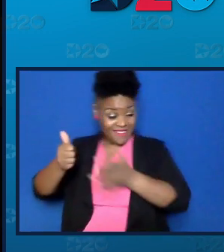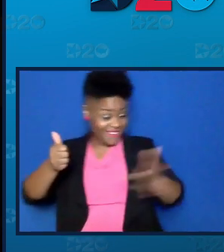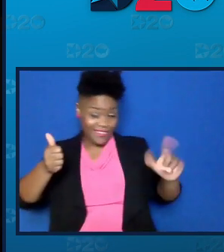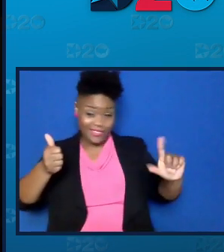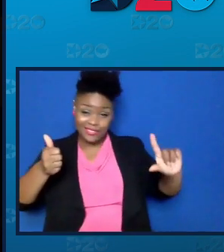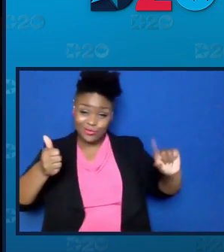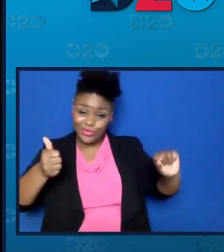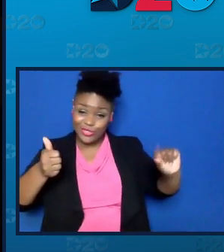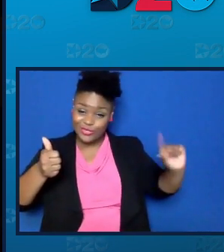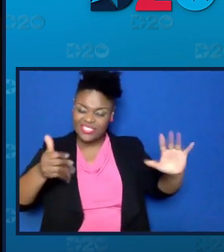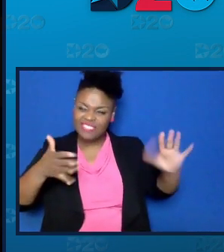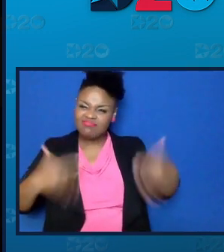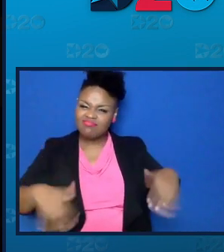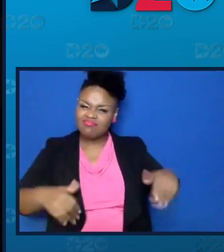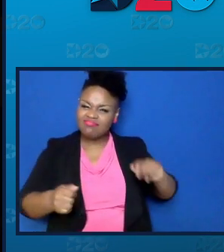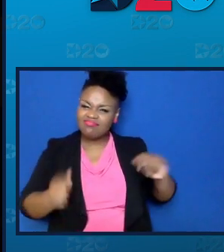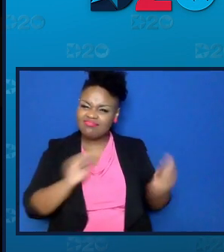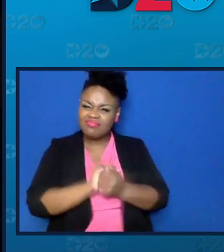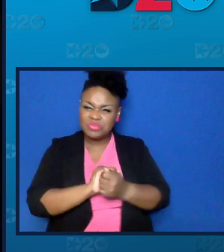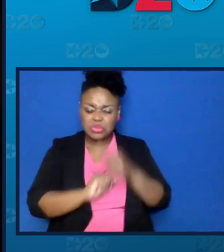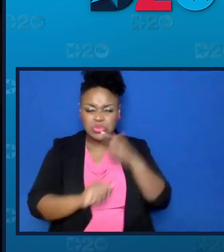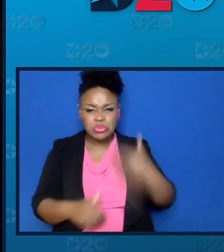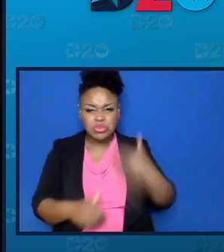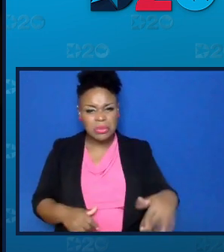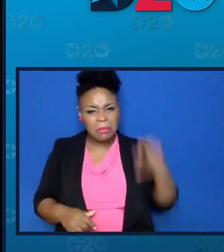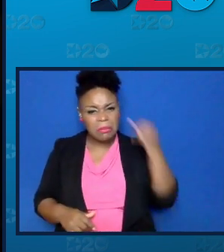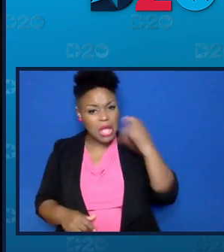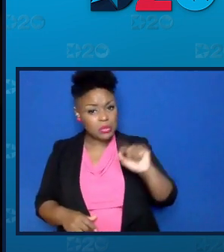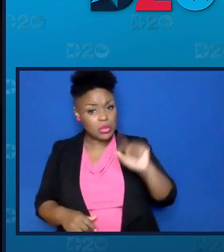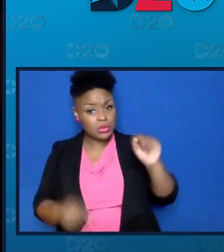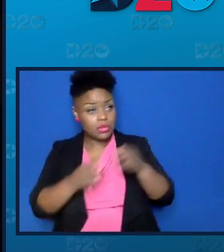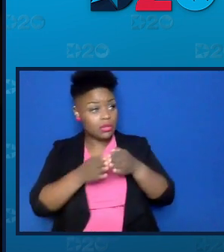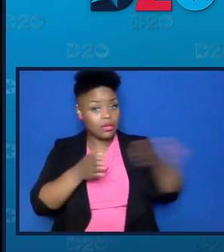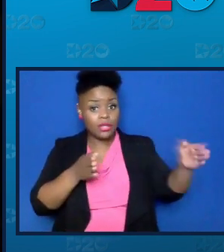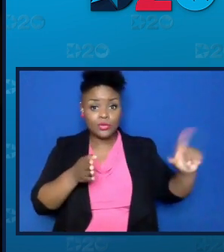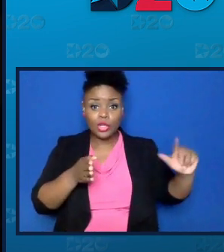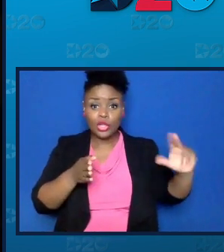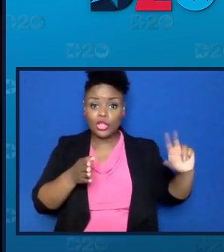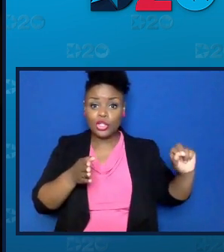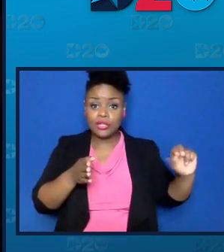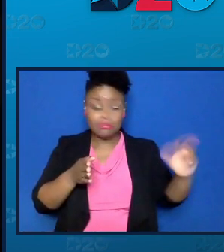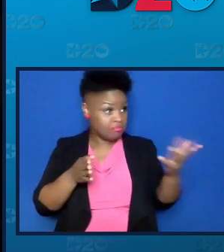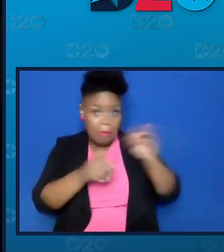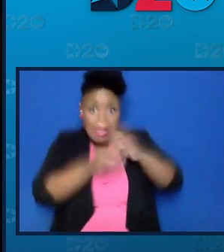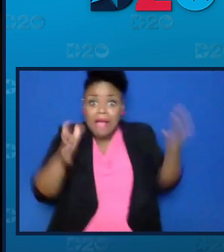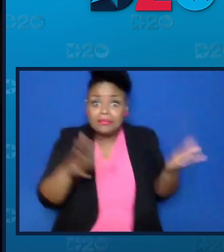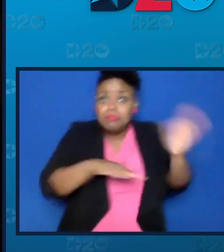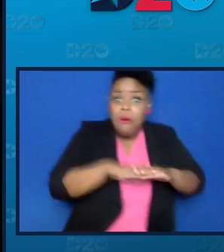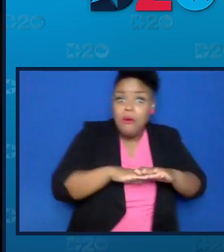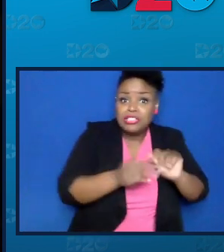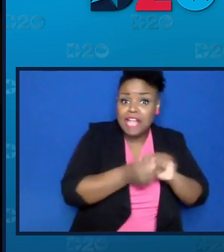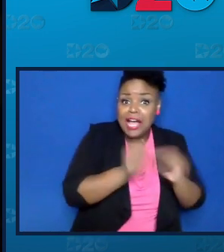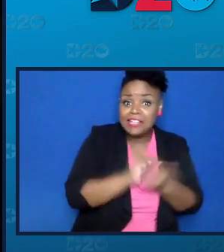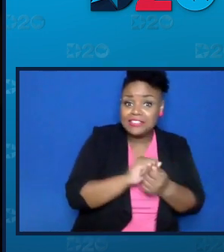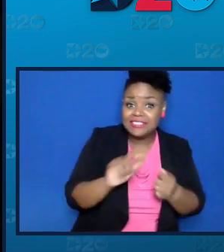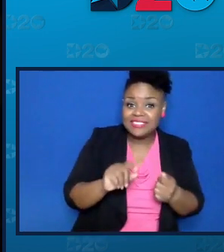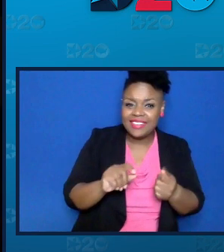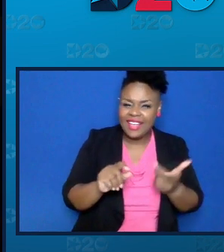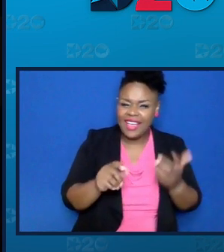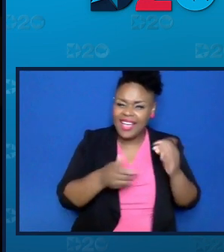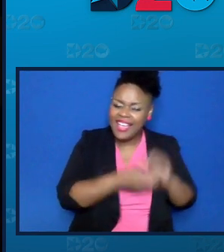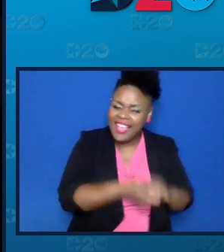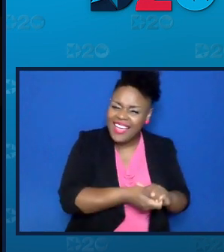and 2030. Imagine what we could achieve, this coalition we are building this very season,